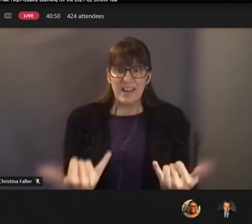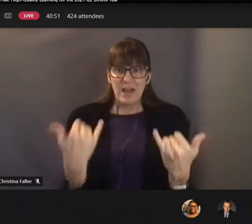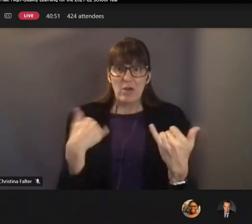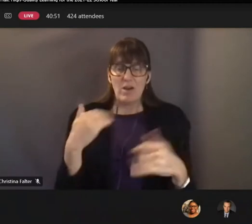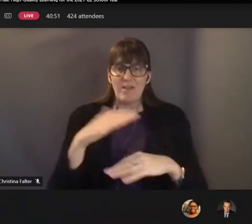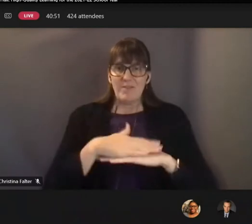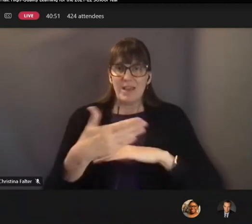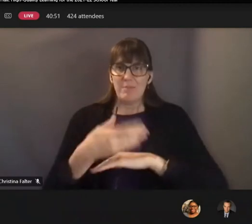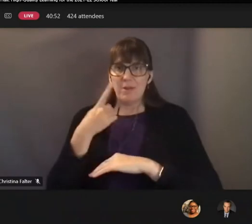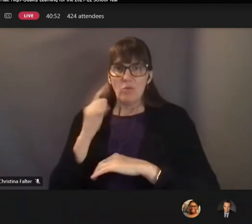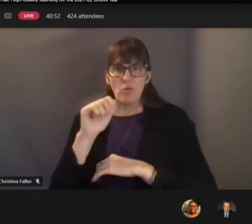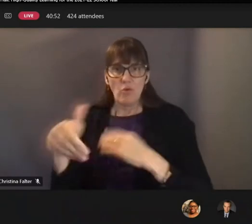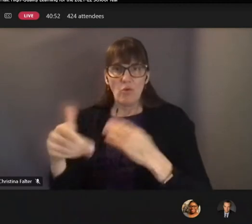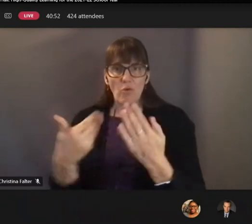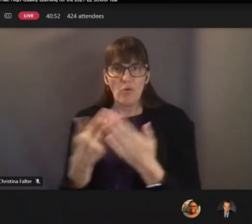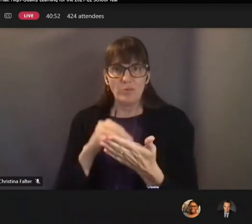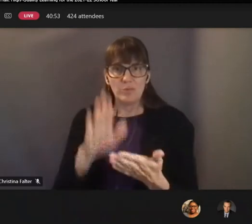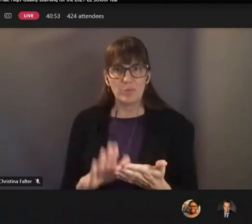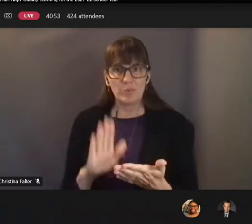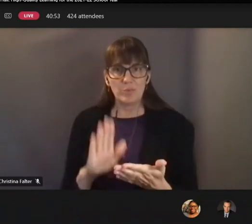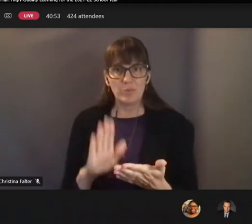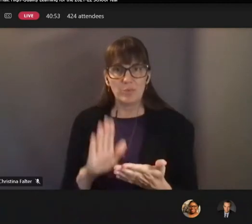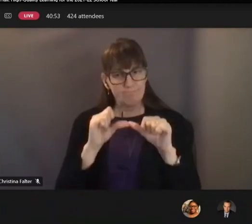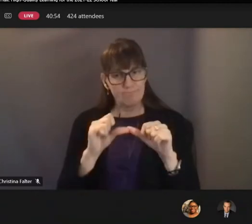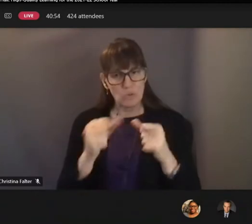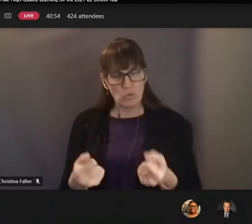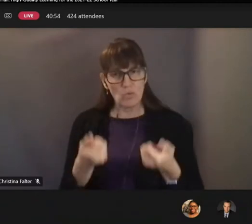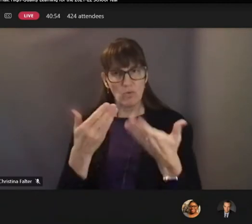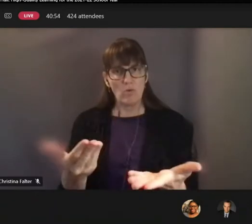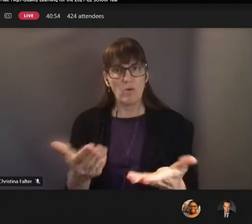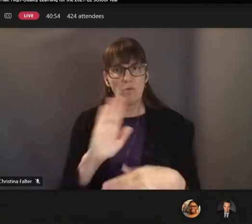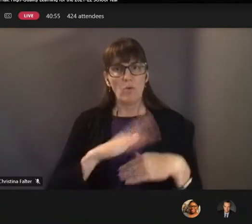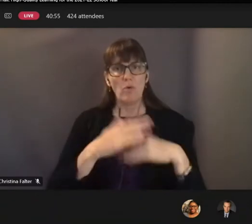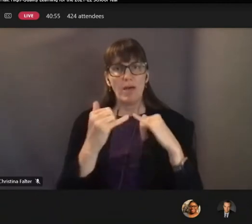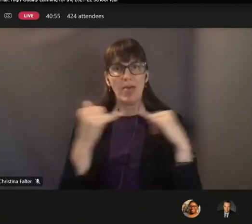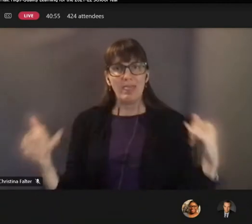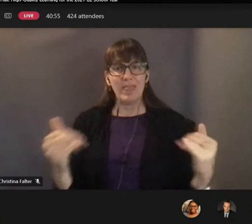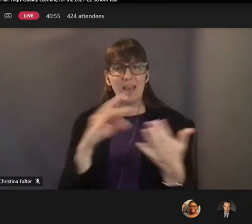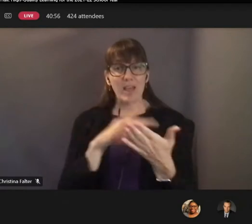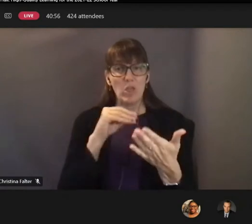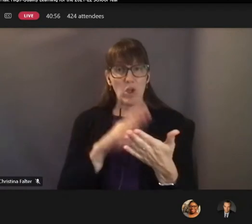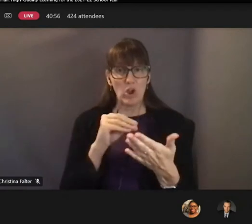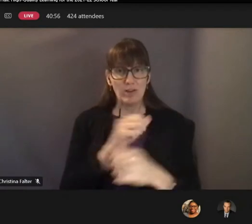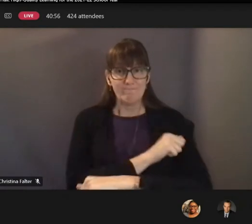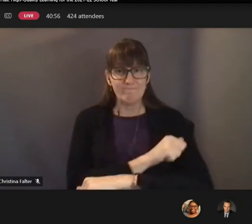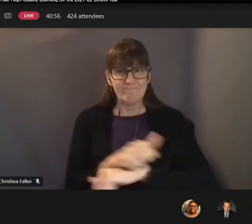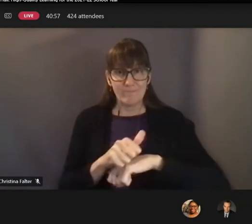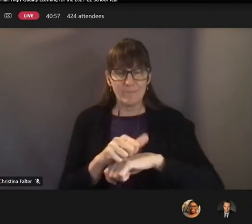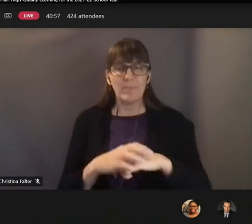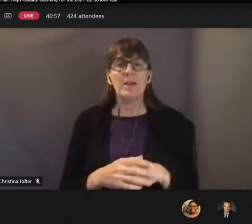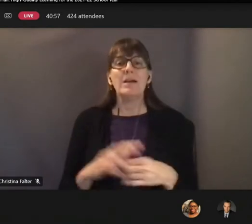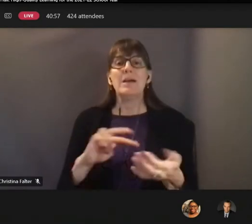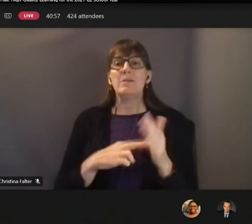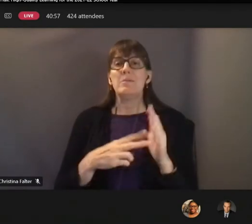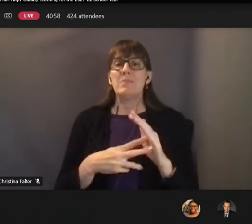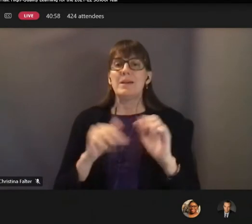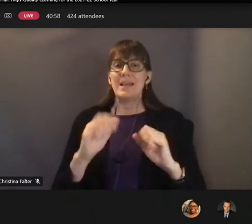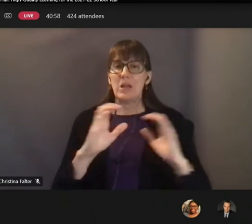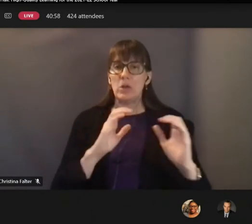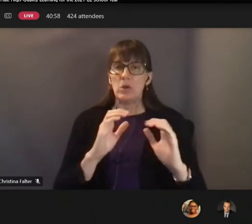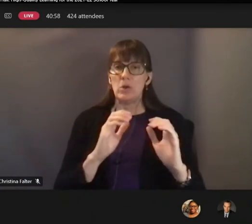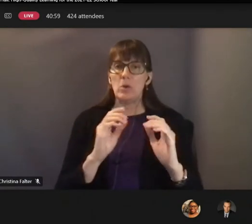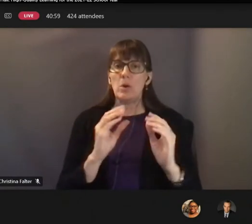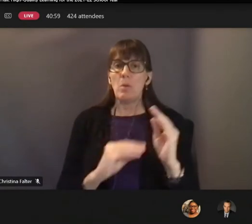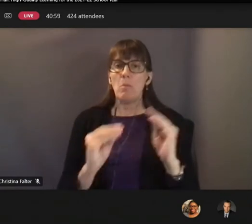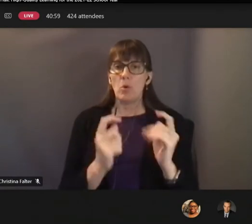continue the use of online learning platforms, which have given us opportunities to communicate more quickly and consistently with families